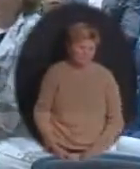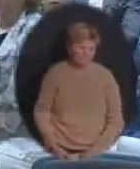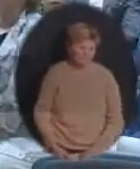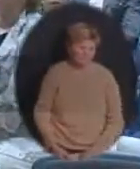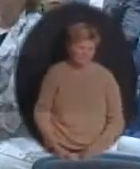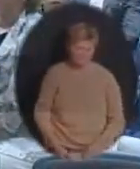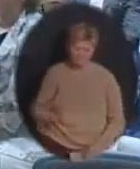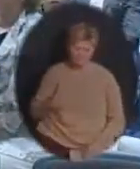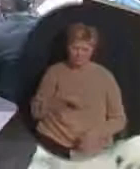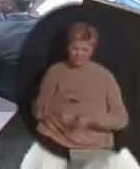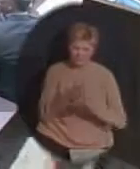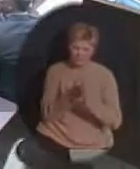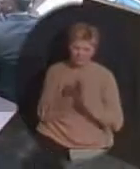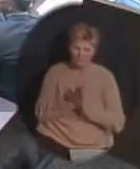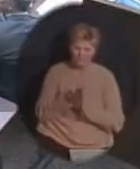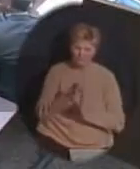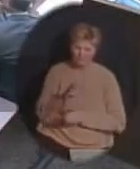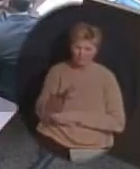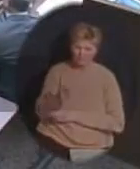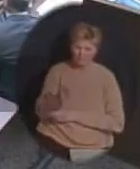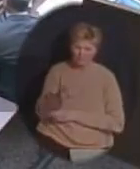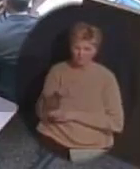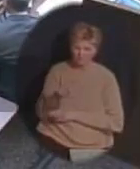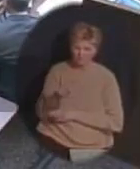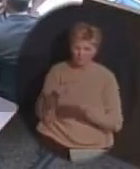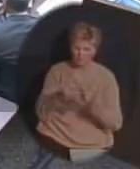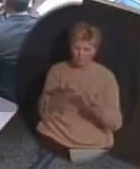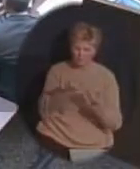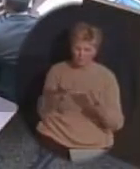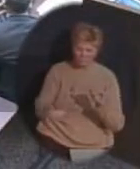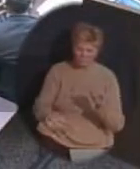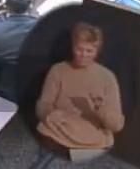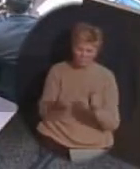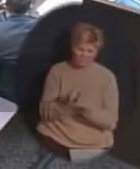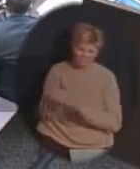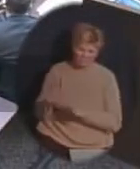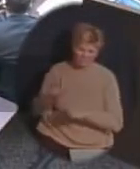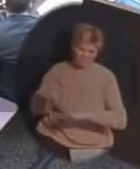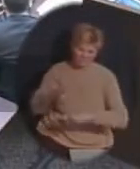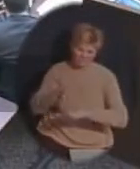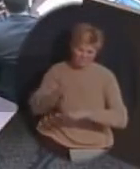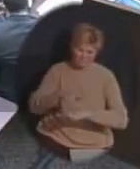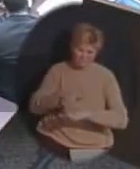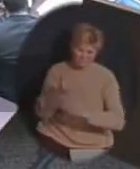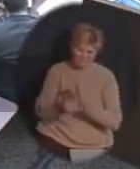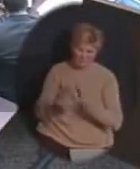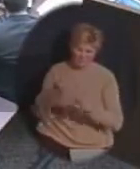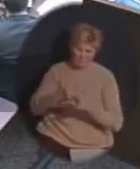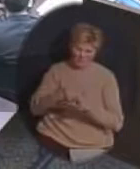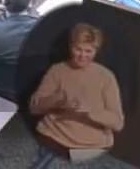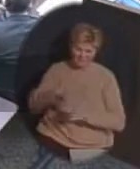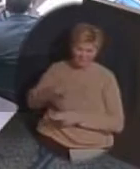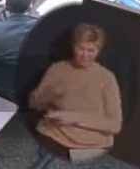We've asked Brett Haushauer to remain here with his principal, Dr. Barry.